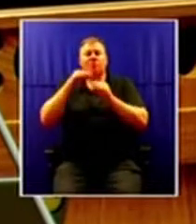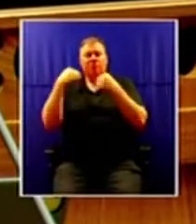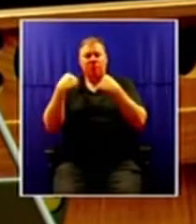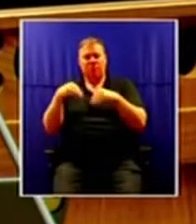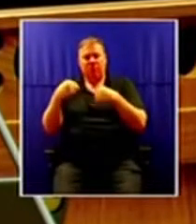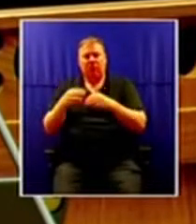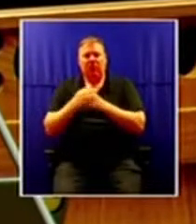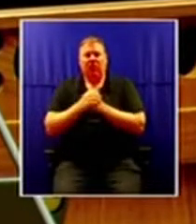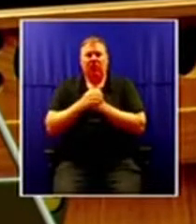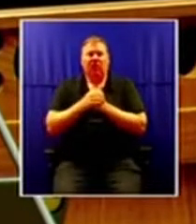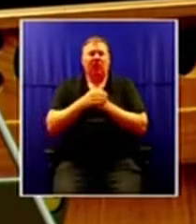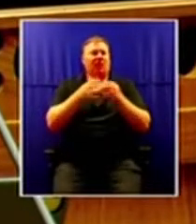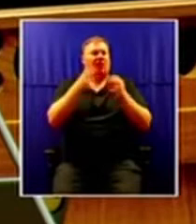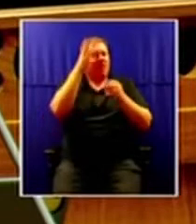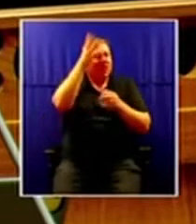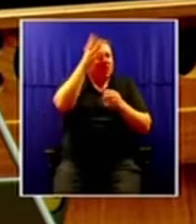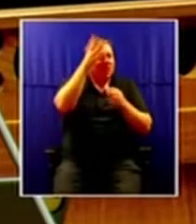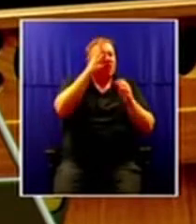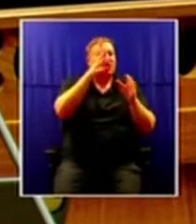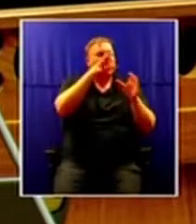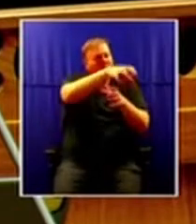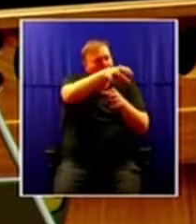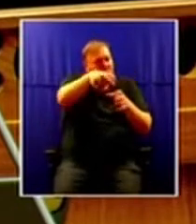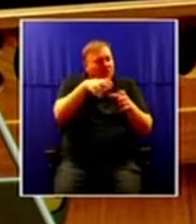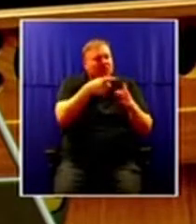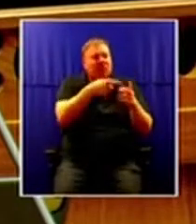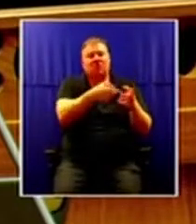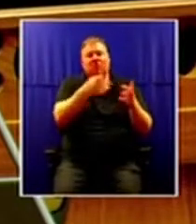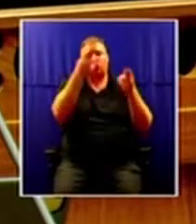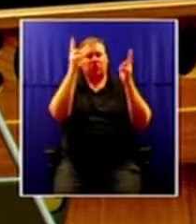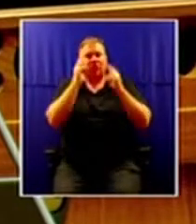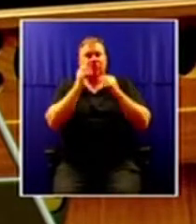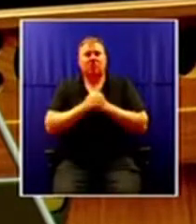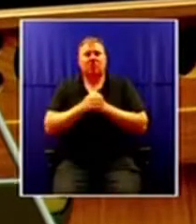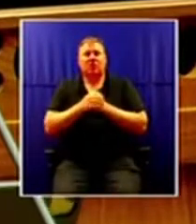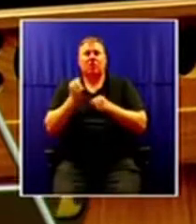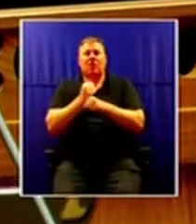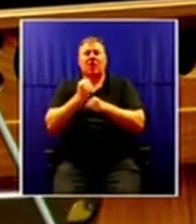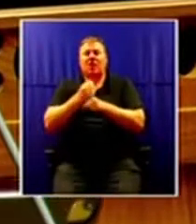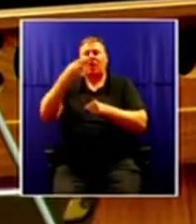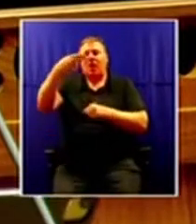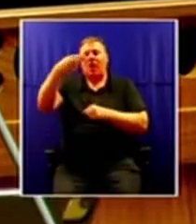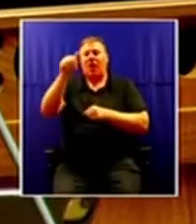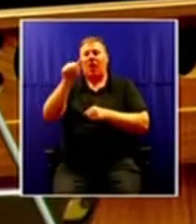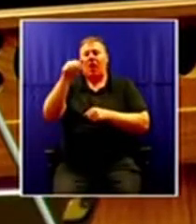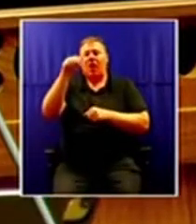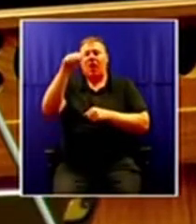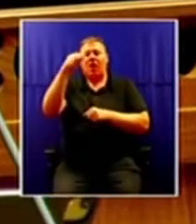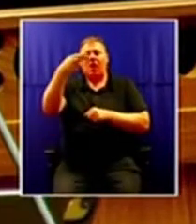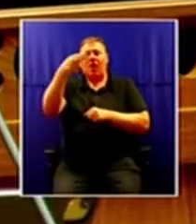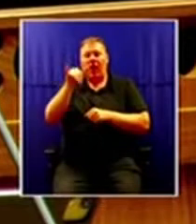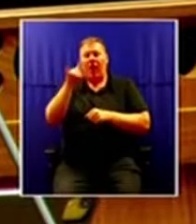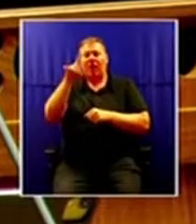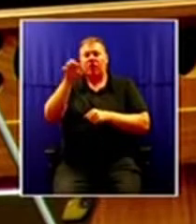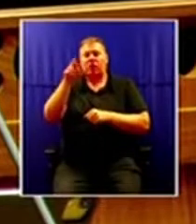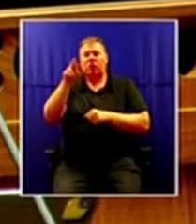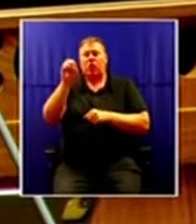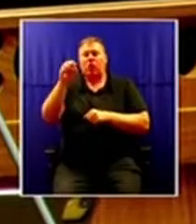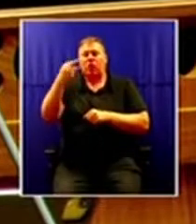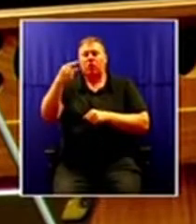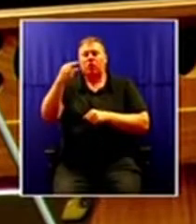and academia, to develop the hydrogen fuel cell and the lithium battery